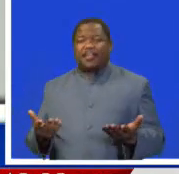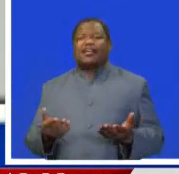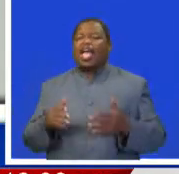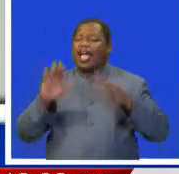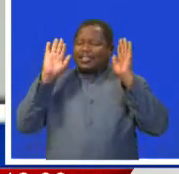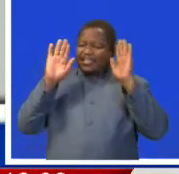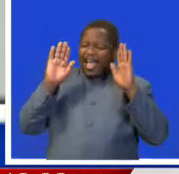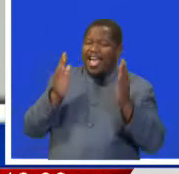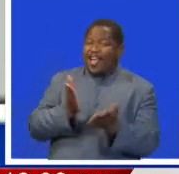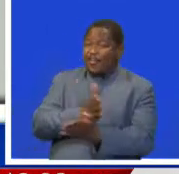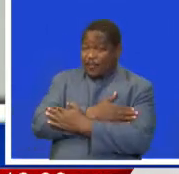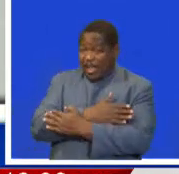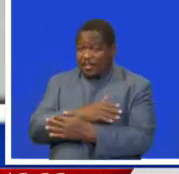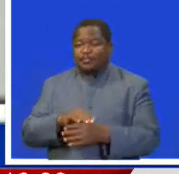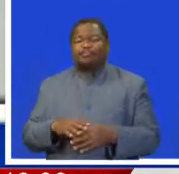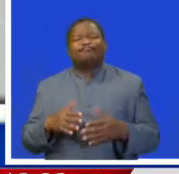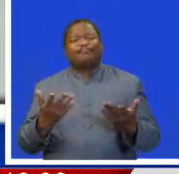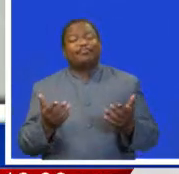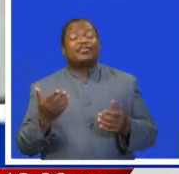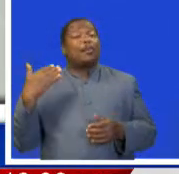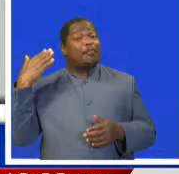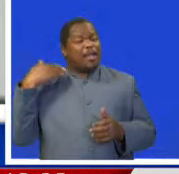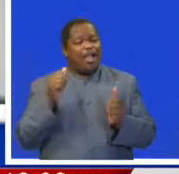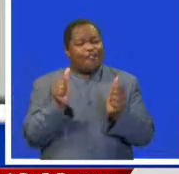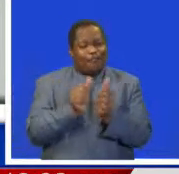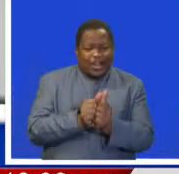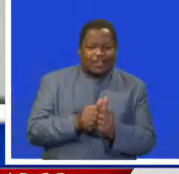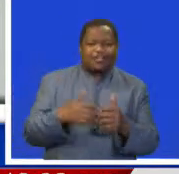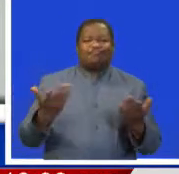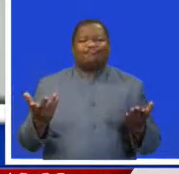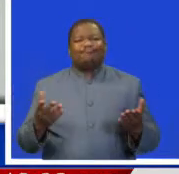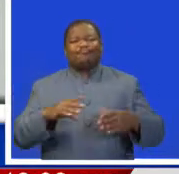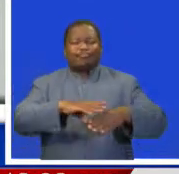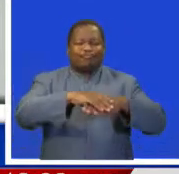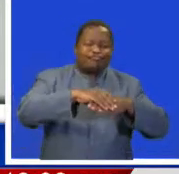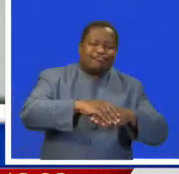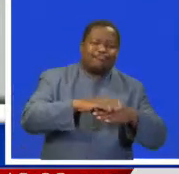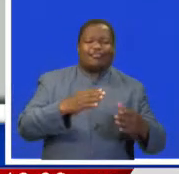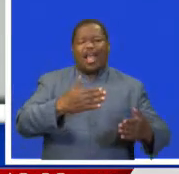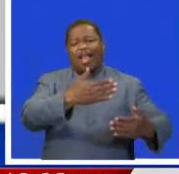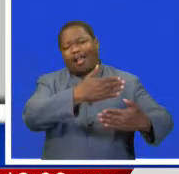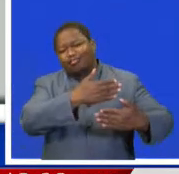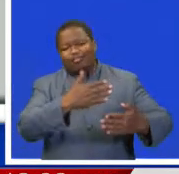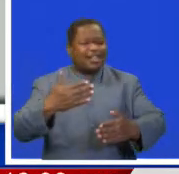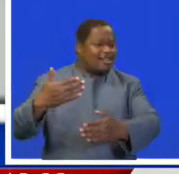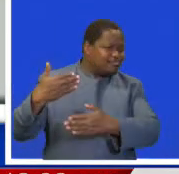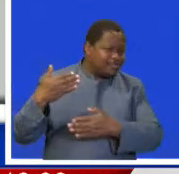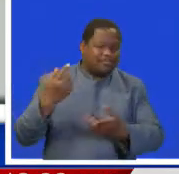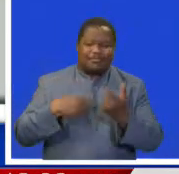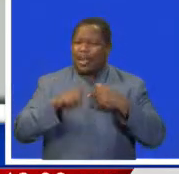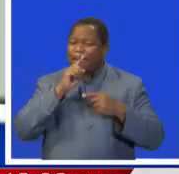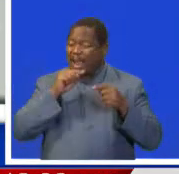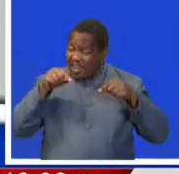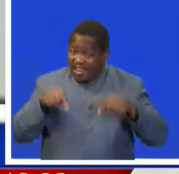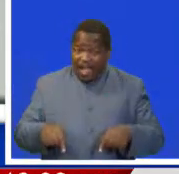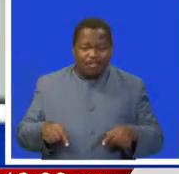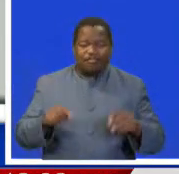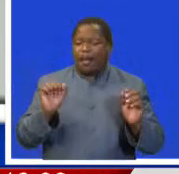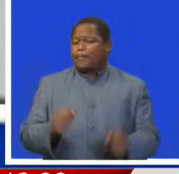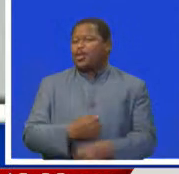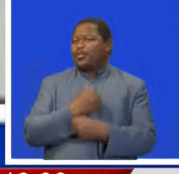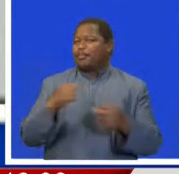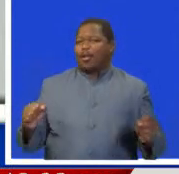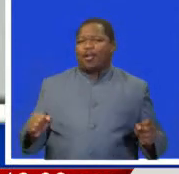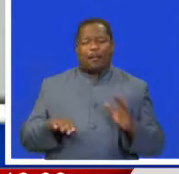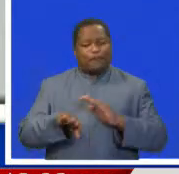as friends, we're used to touching each other and hugging each other, and it's so hard now since we have to be separated. And sometimes you